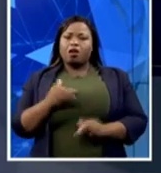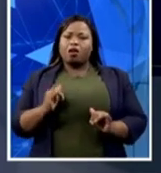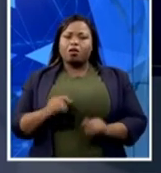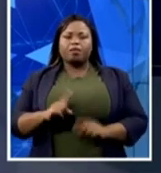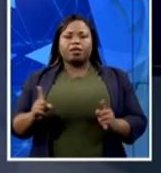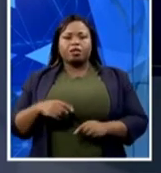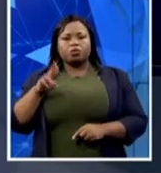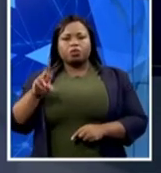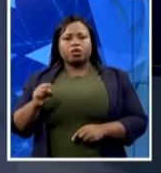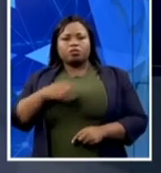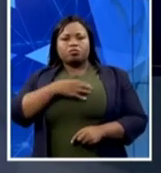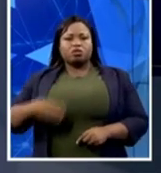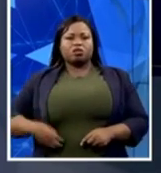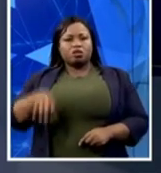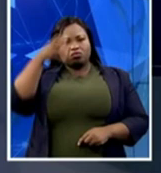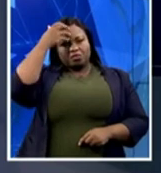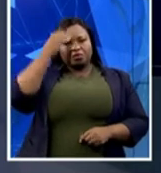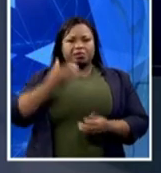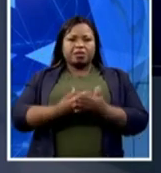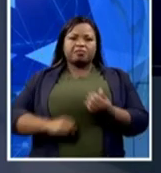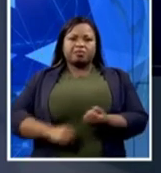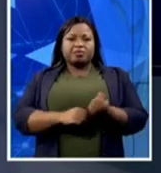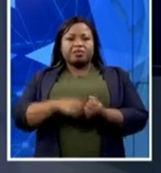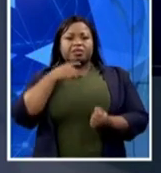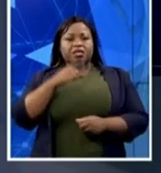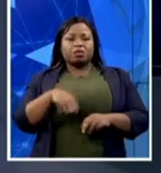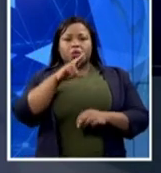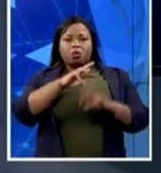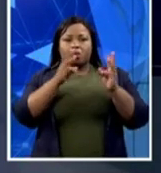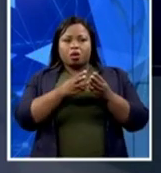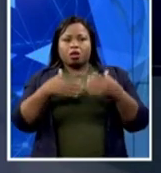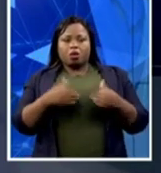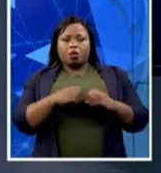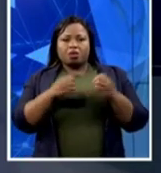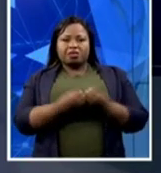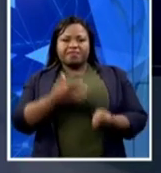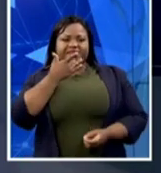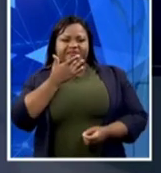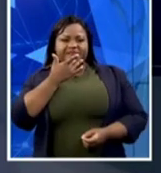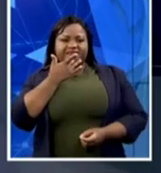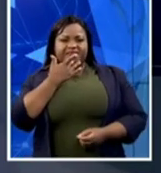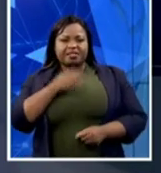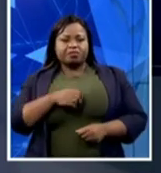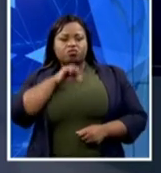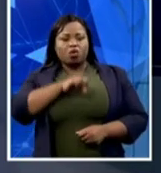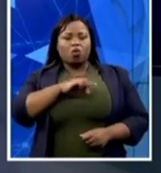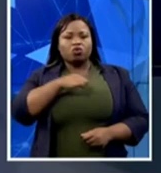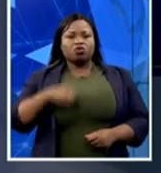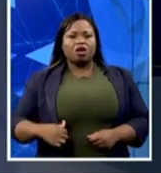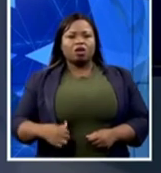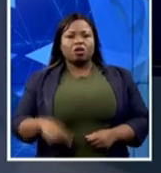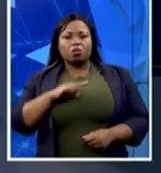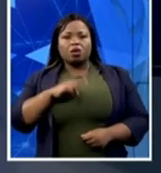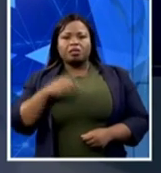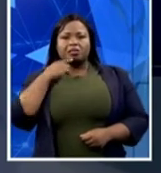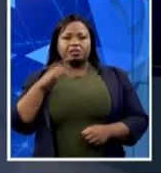have accused the World Health Organization of being biased towards China. Trump is threatening to withhold funding for the organization.